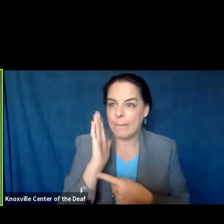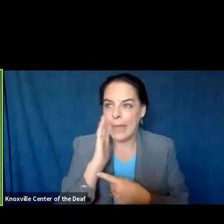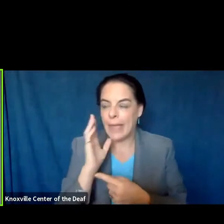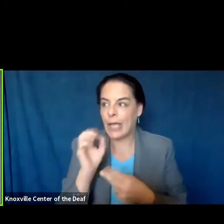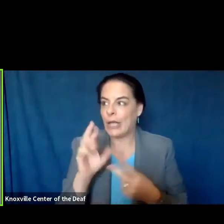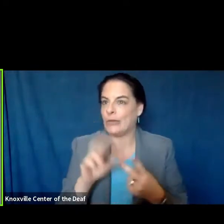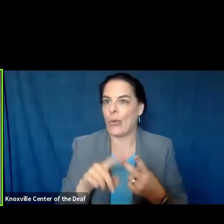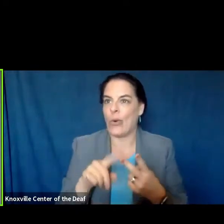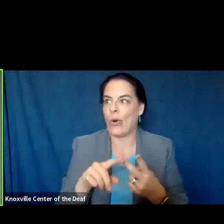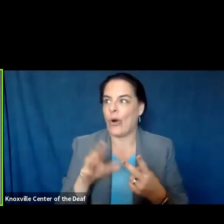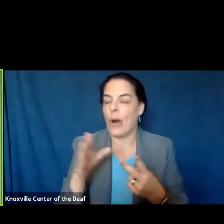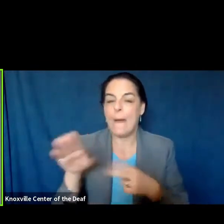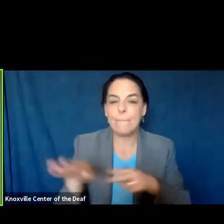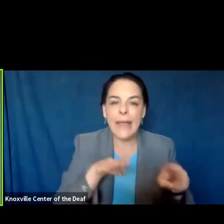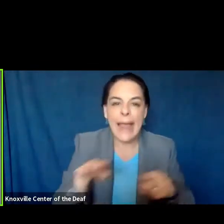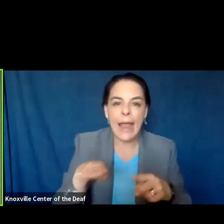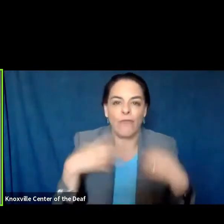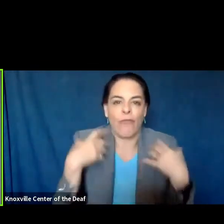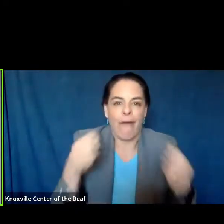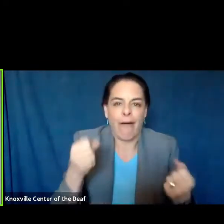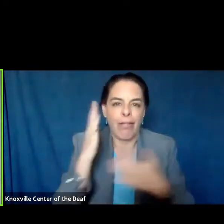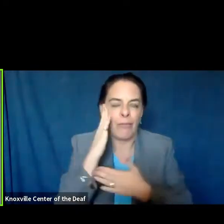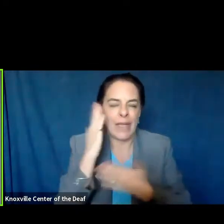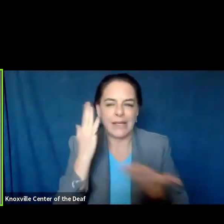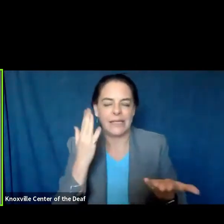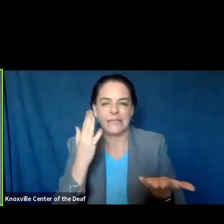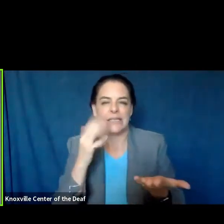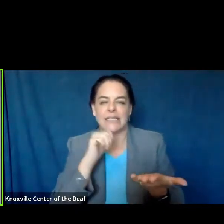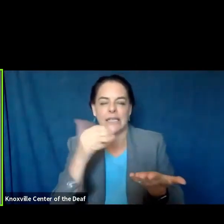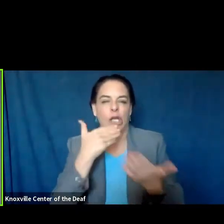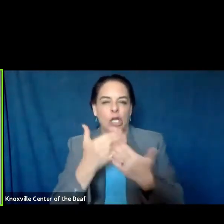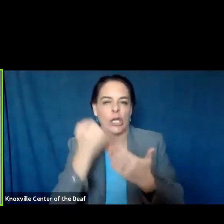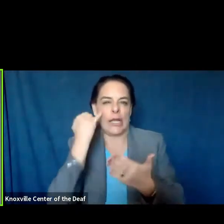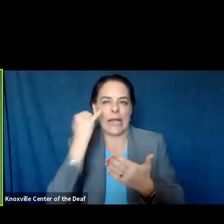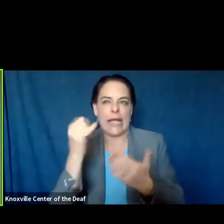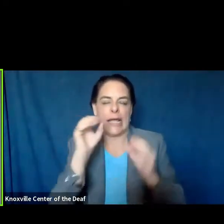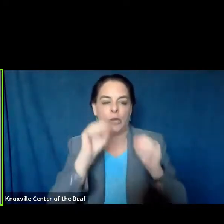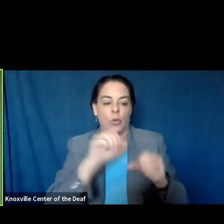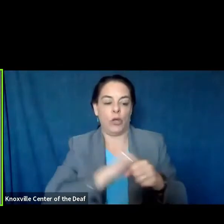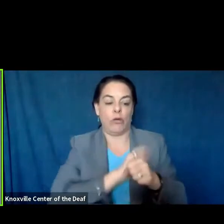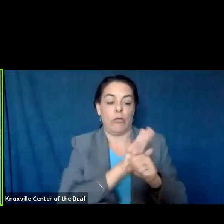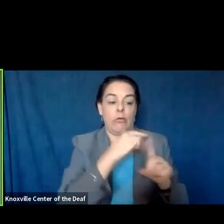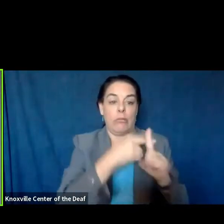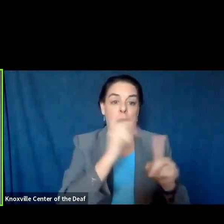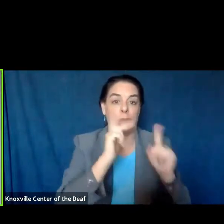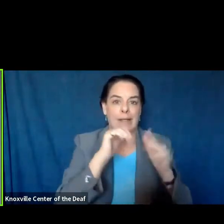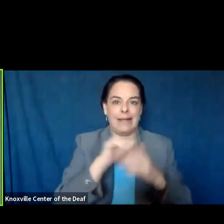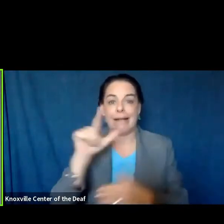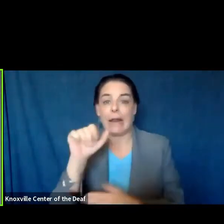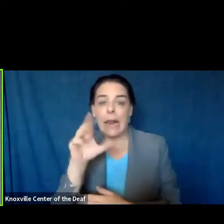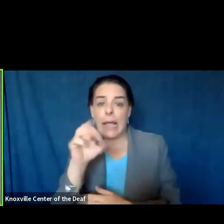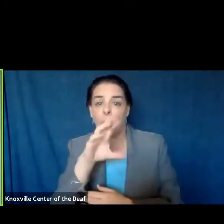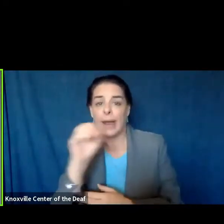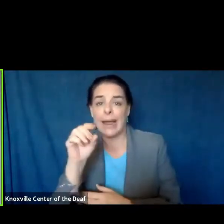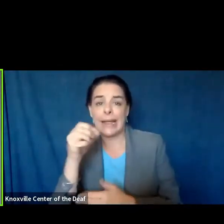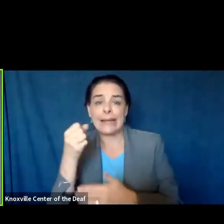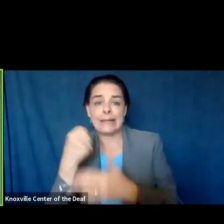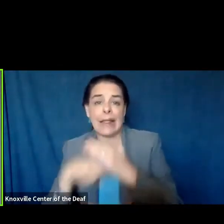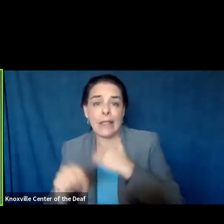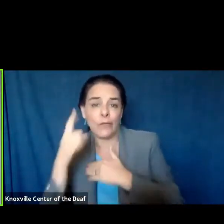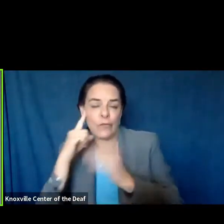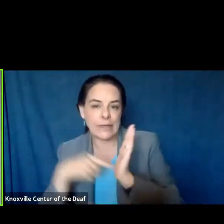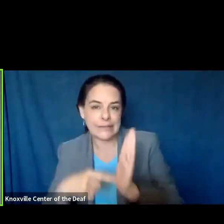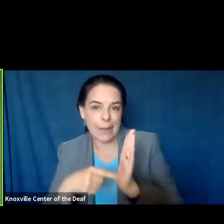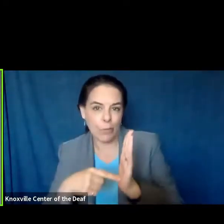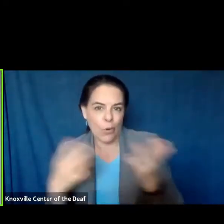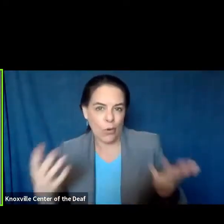not a safe option. It's not a good idea to cohort or put COVID positive patients in labor and delivery, for example. So there's some areas